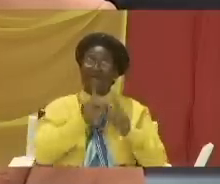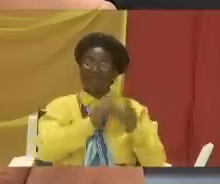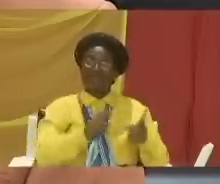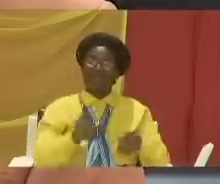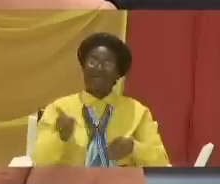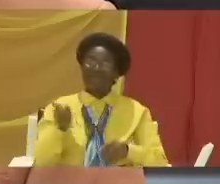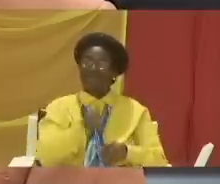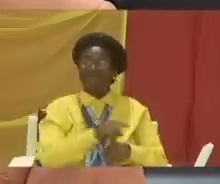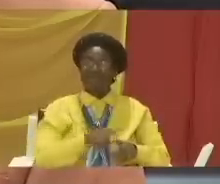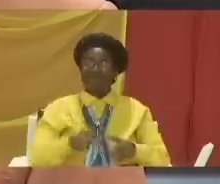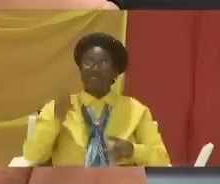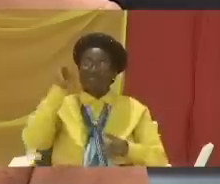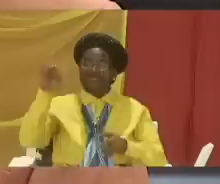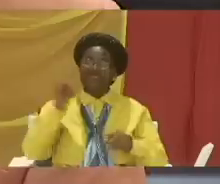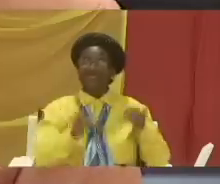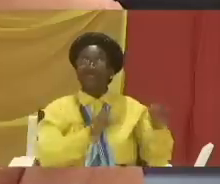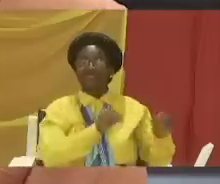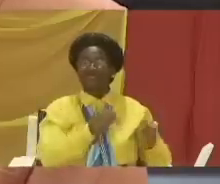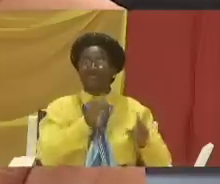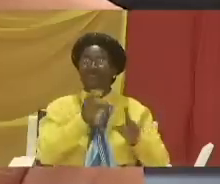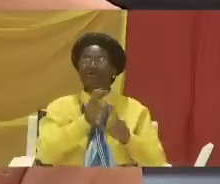for that covenant.